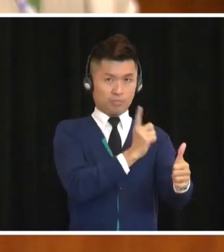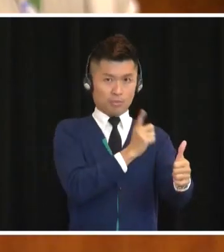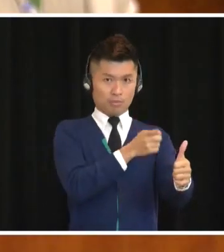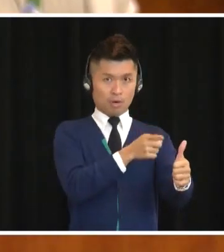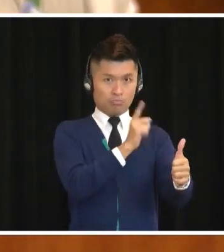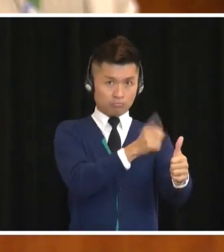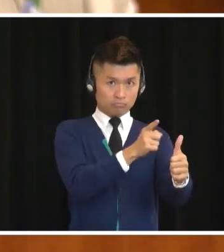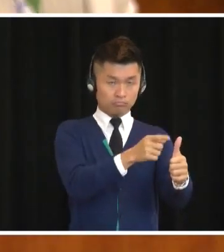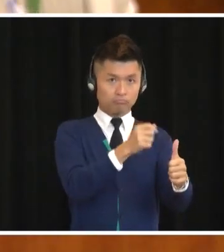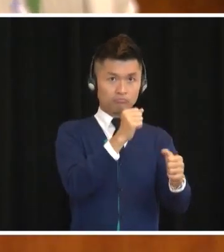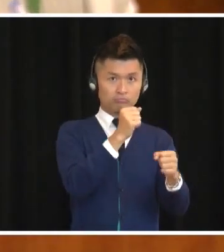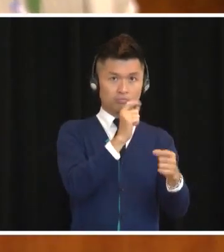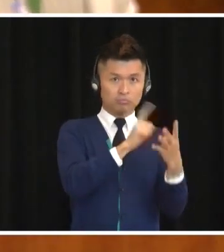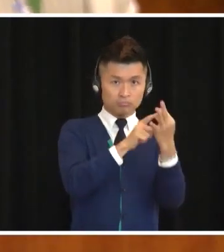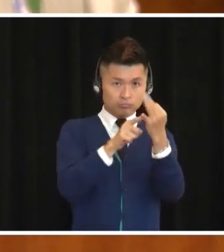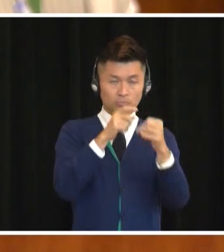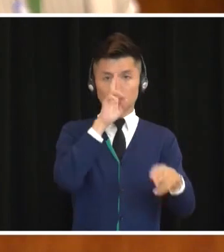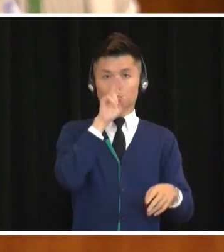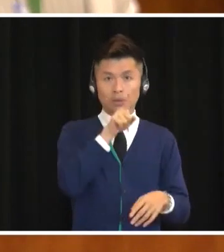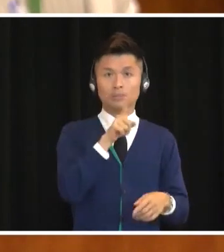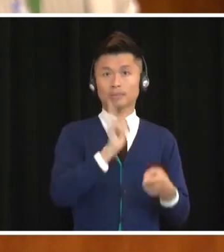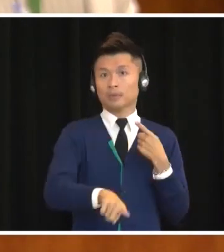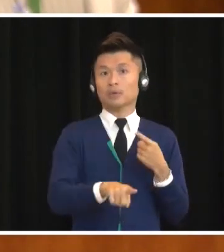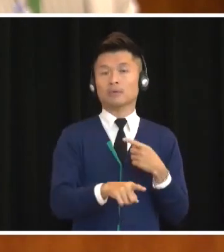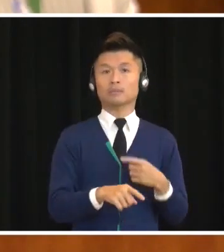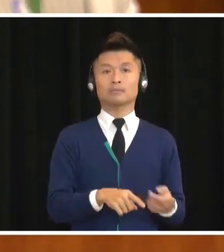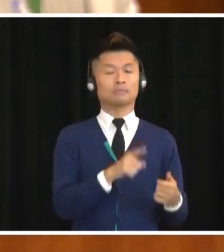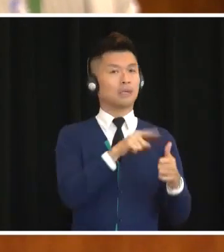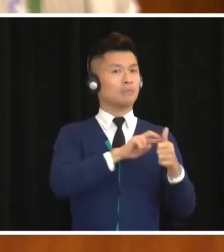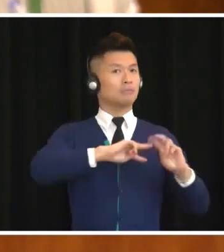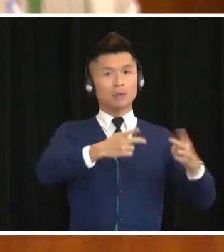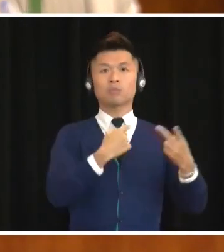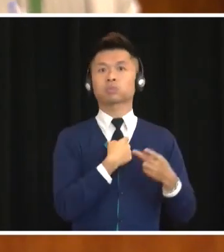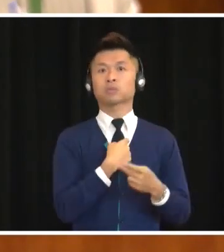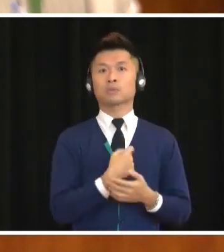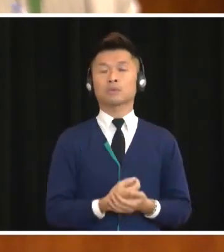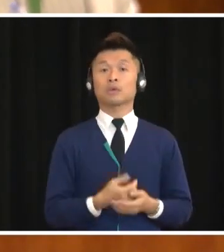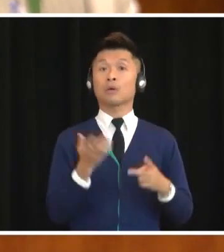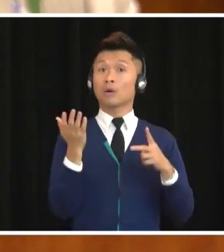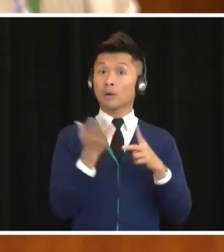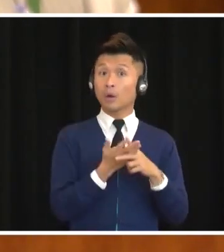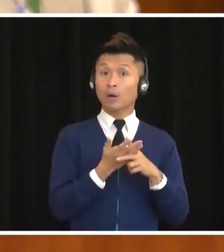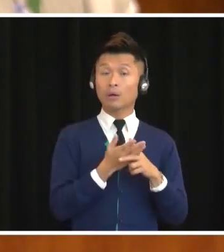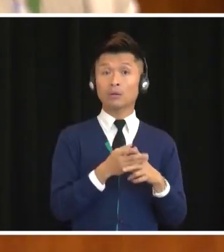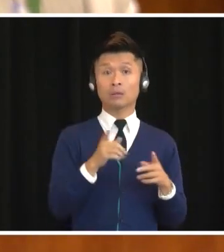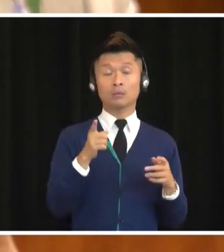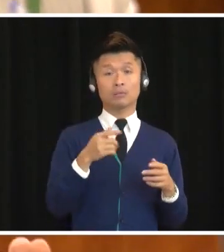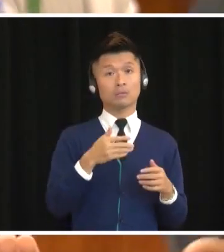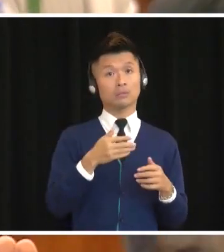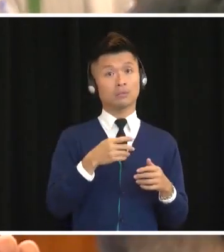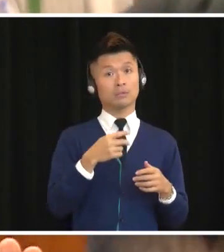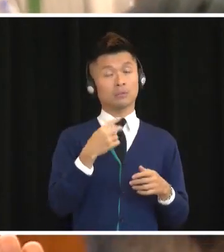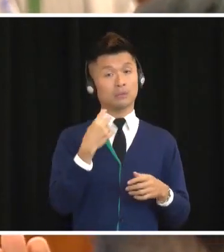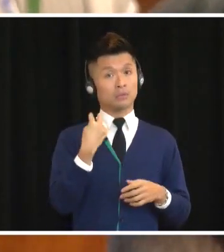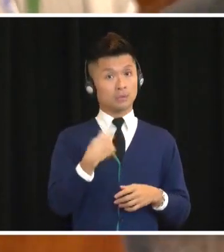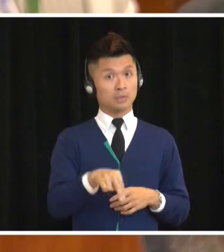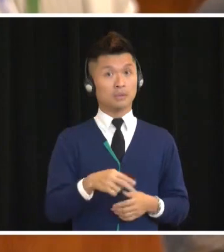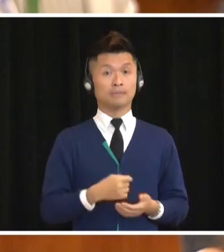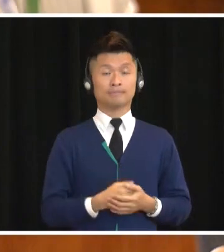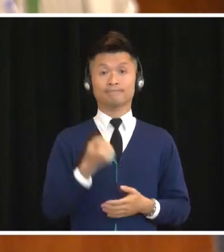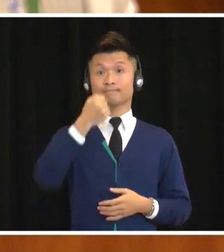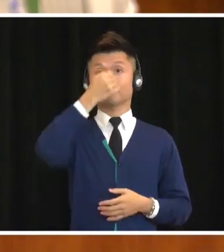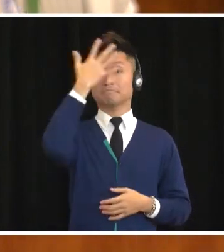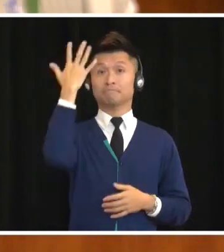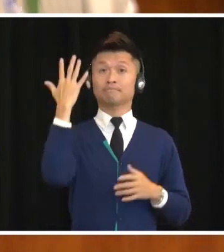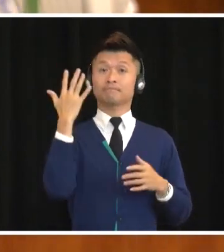if we believe that the juvenile has some behavior problems, then there are